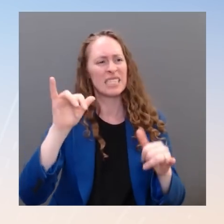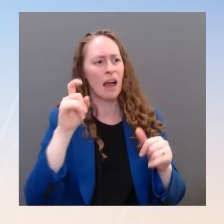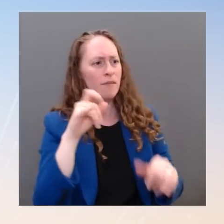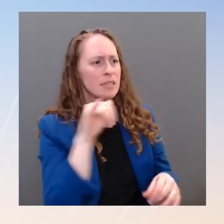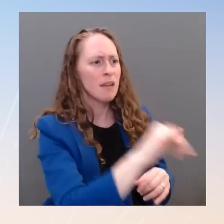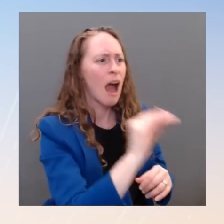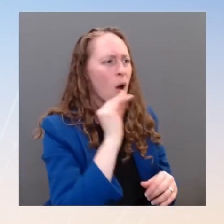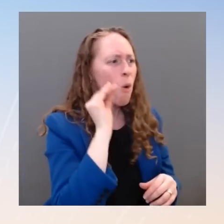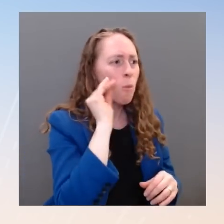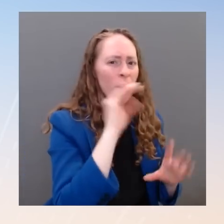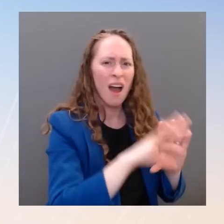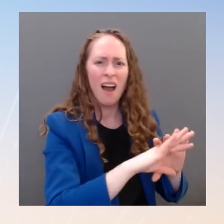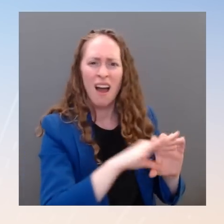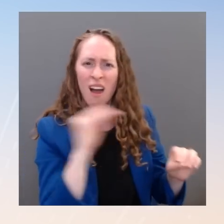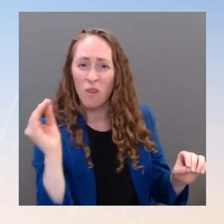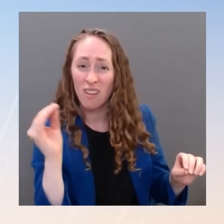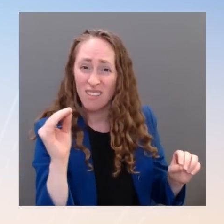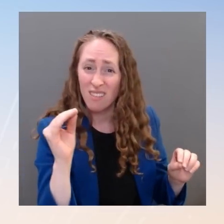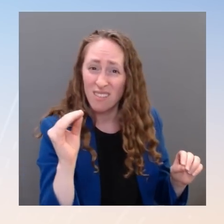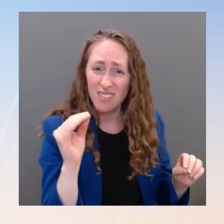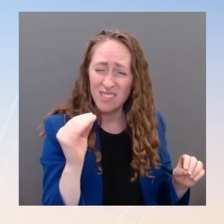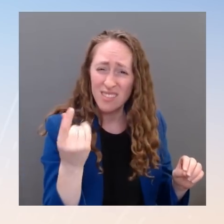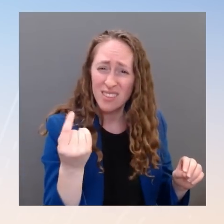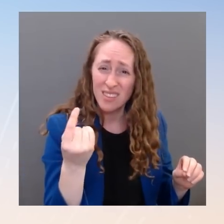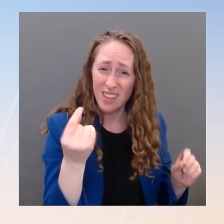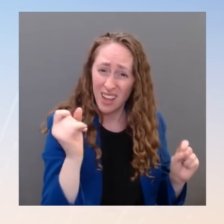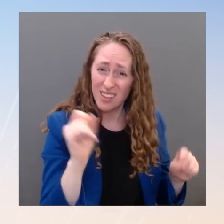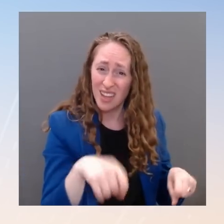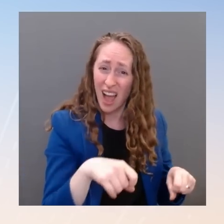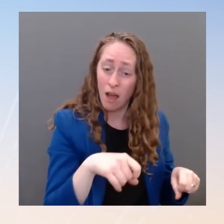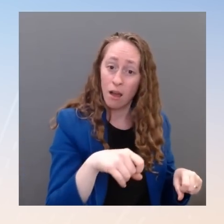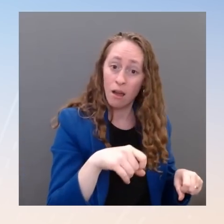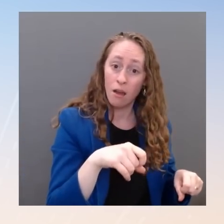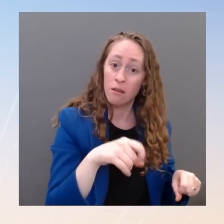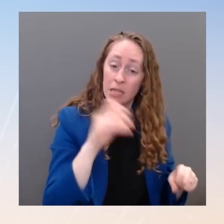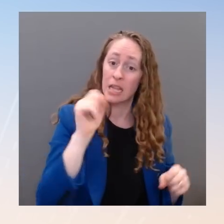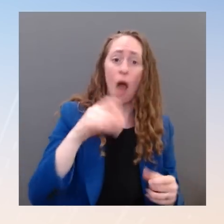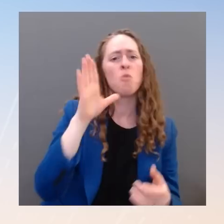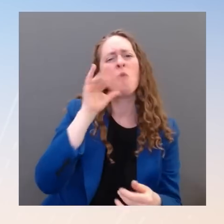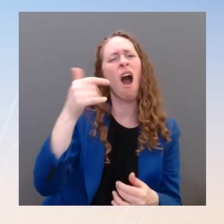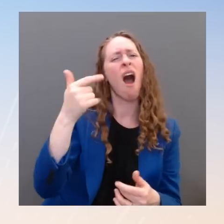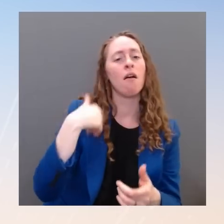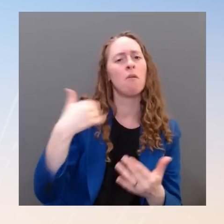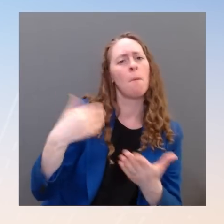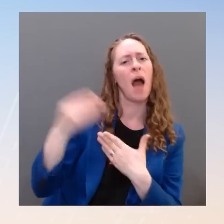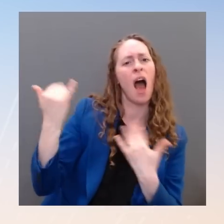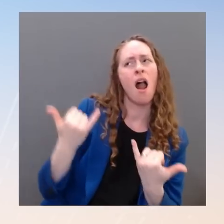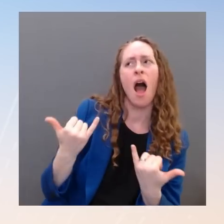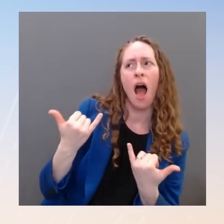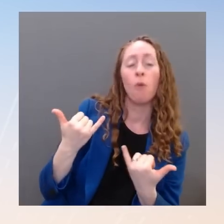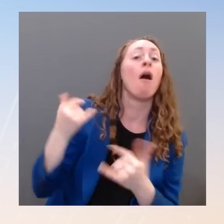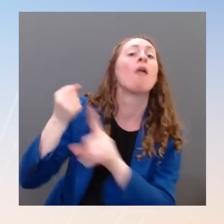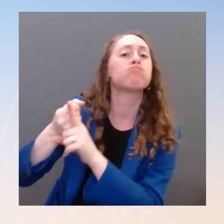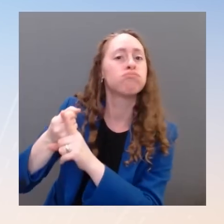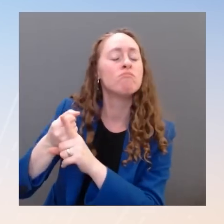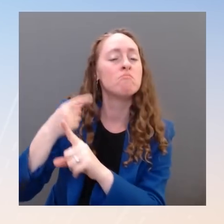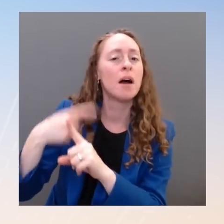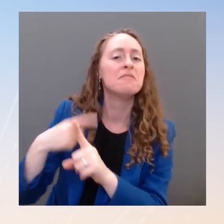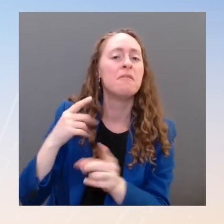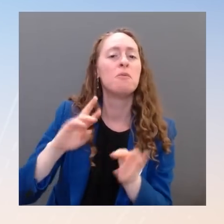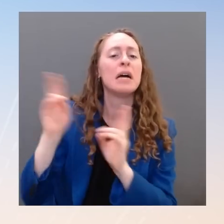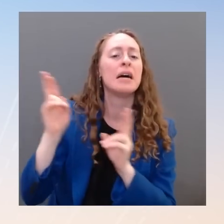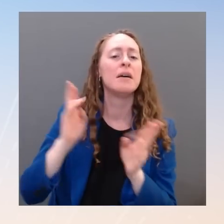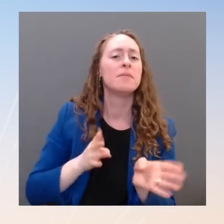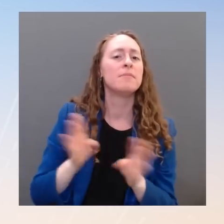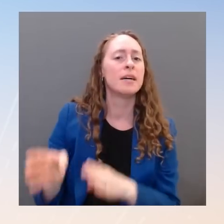by our health and medical experts, so I just don't have anything to preview at this point in time. It requires a prescription, right? But there are a range of ways to have those